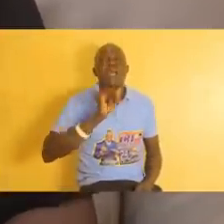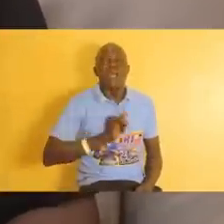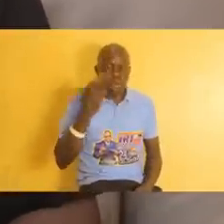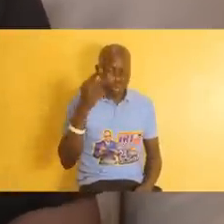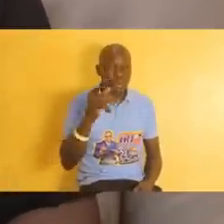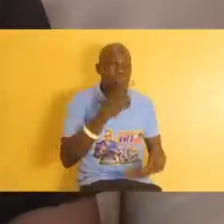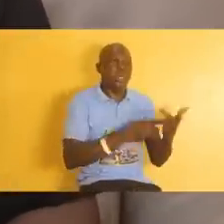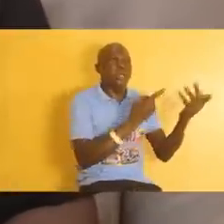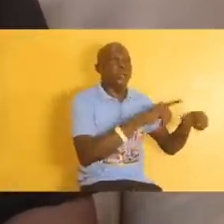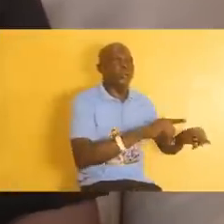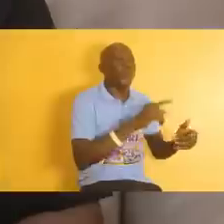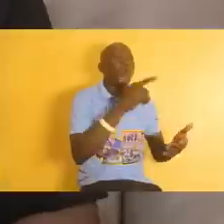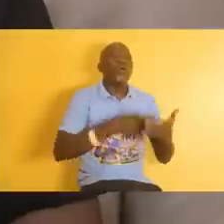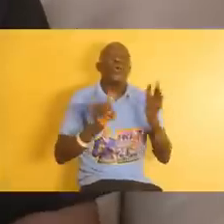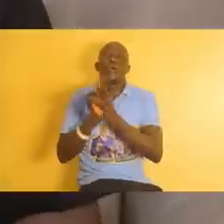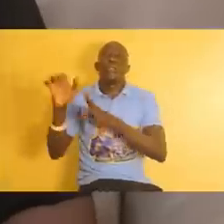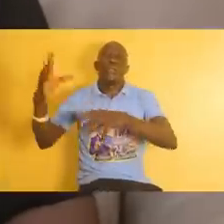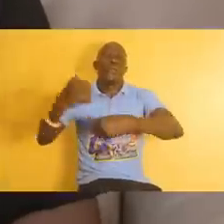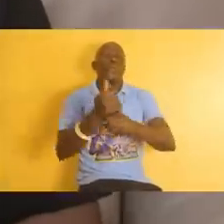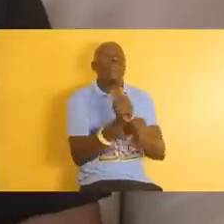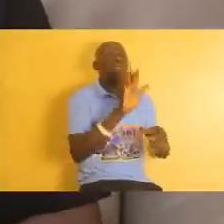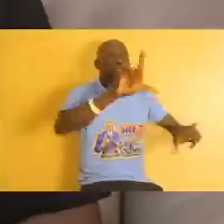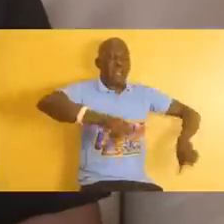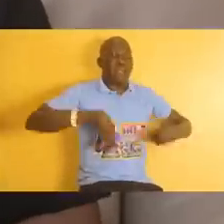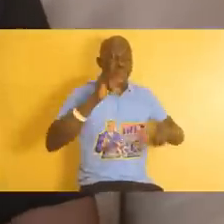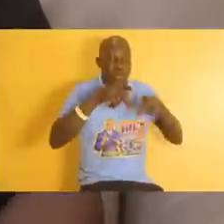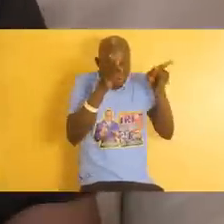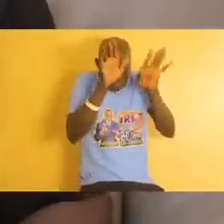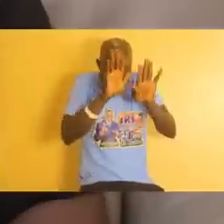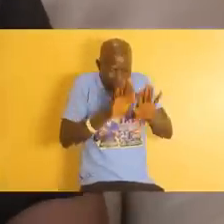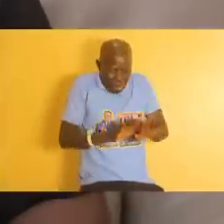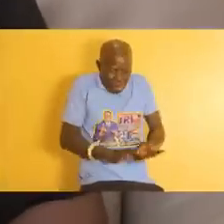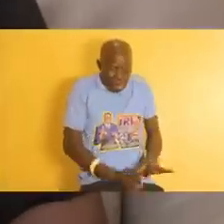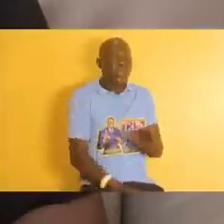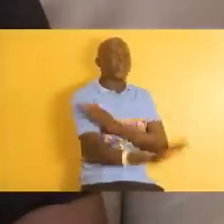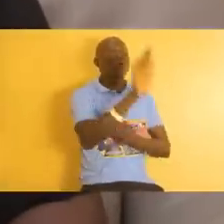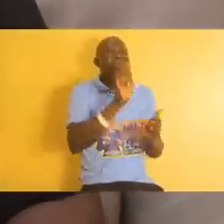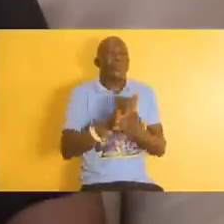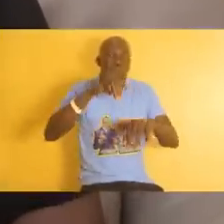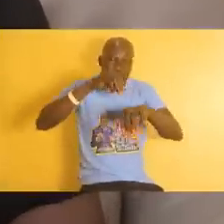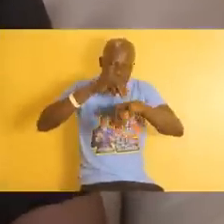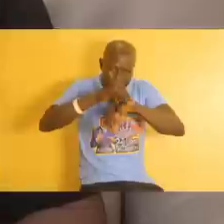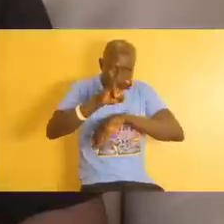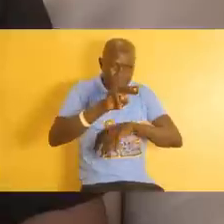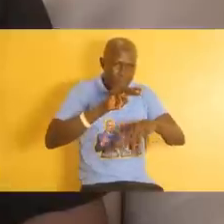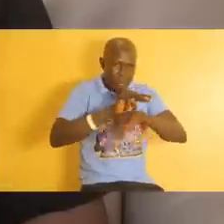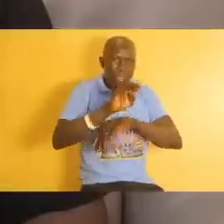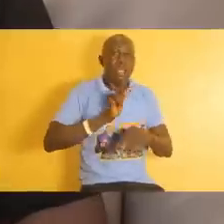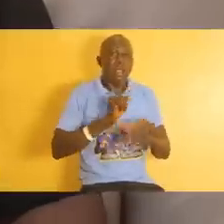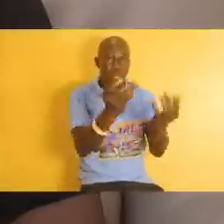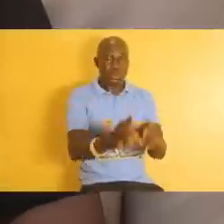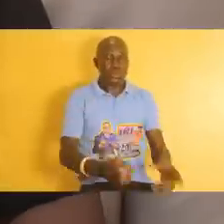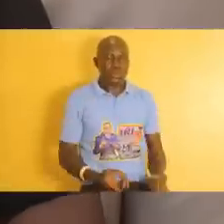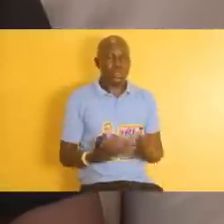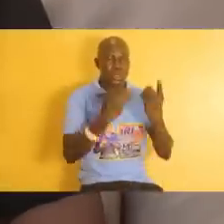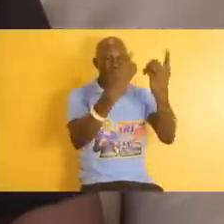Verse 18, 19, and 20. I want to see what happened. What makes people slide? Oh, the Lord sent me a message. Man, and I will deliver